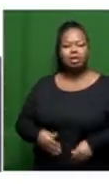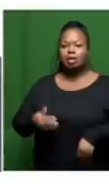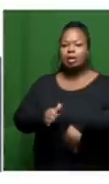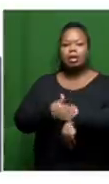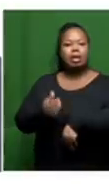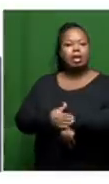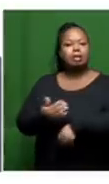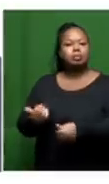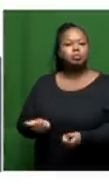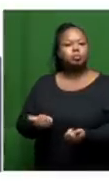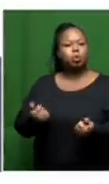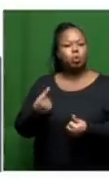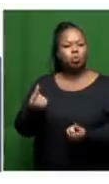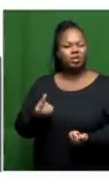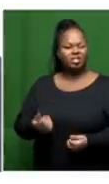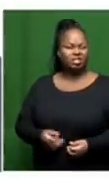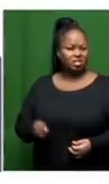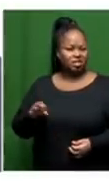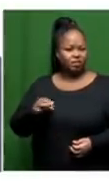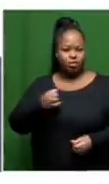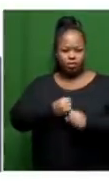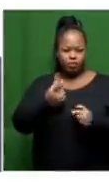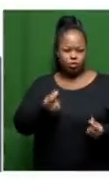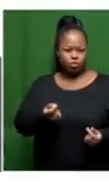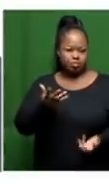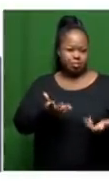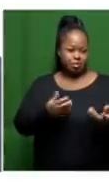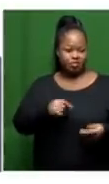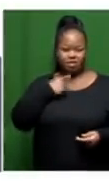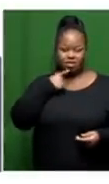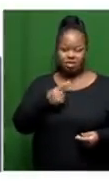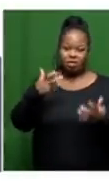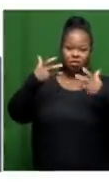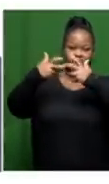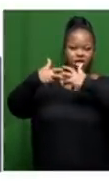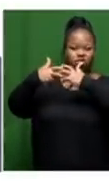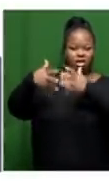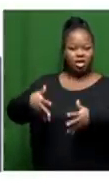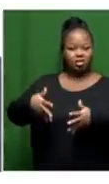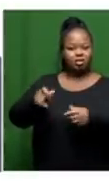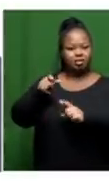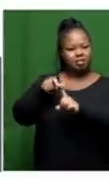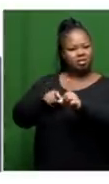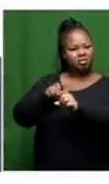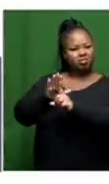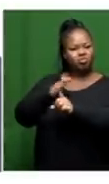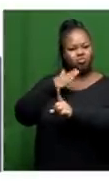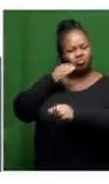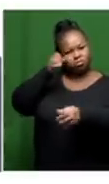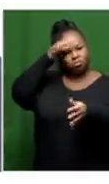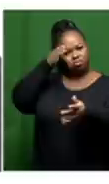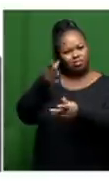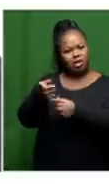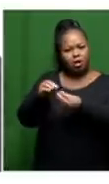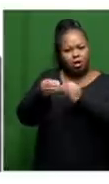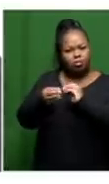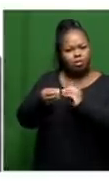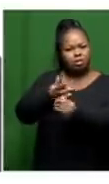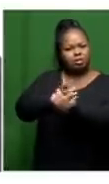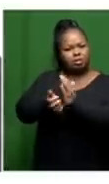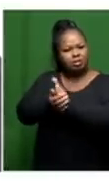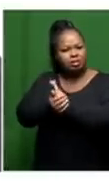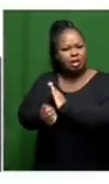you have not done the job, if they were saying our engineers have used every skill possible and are stretched to beyond